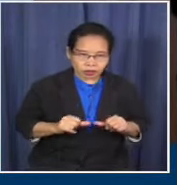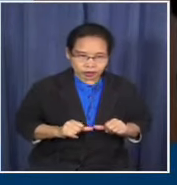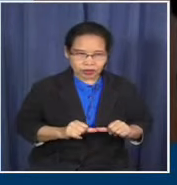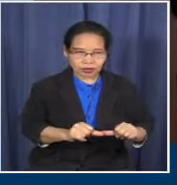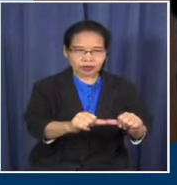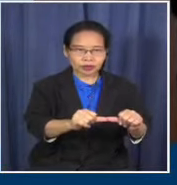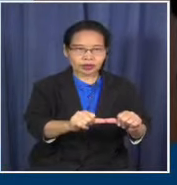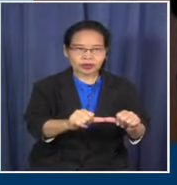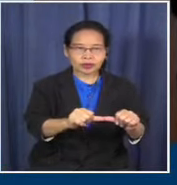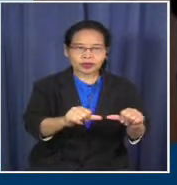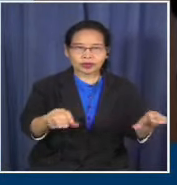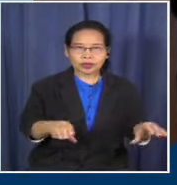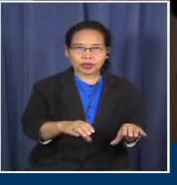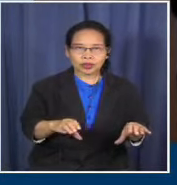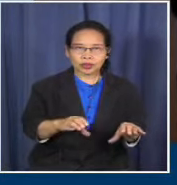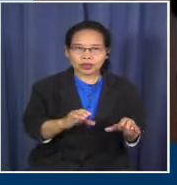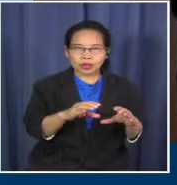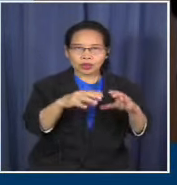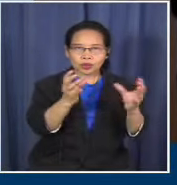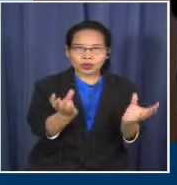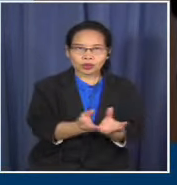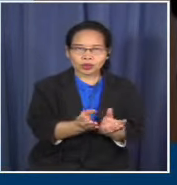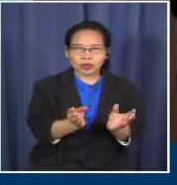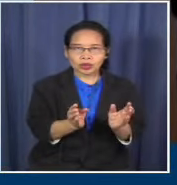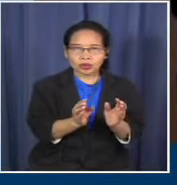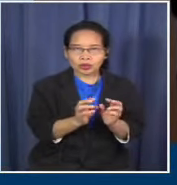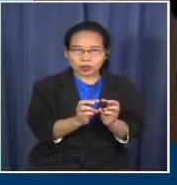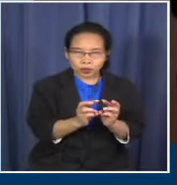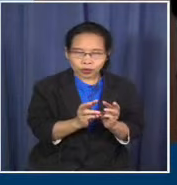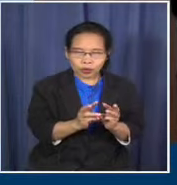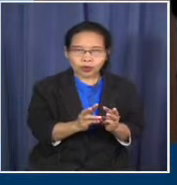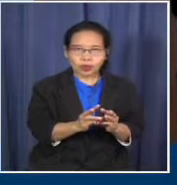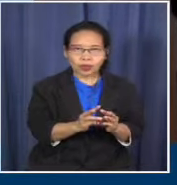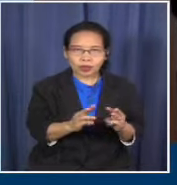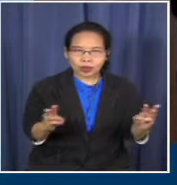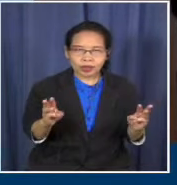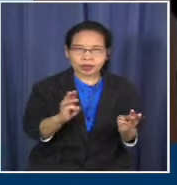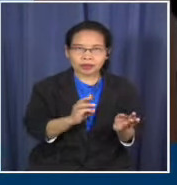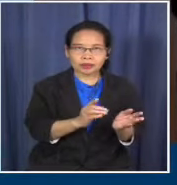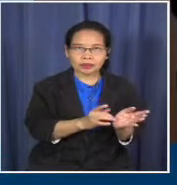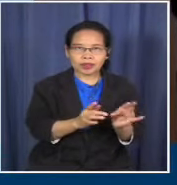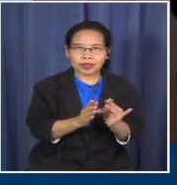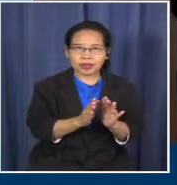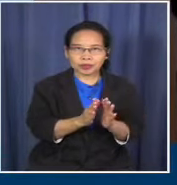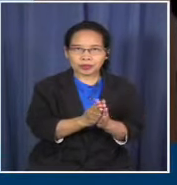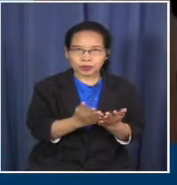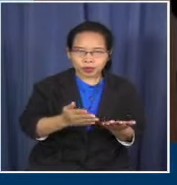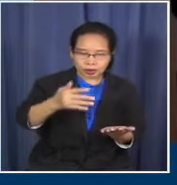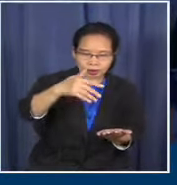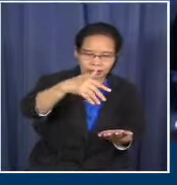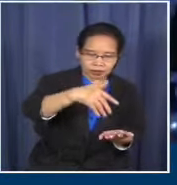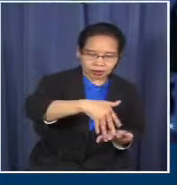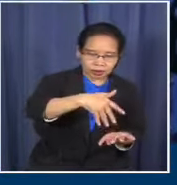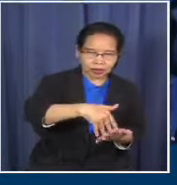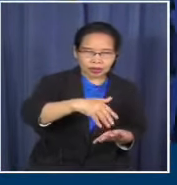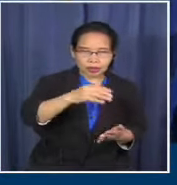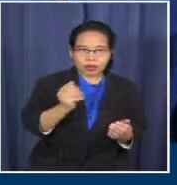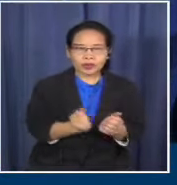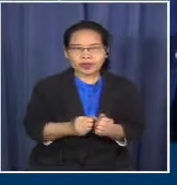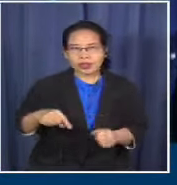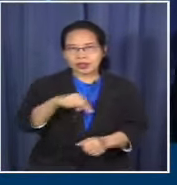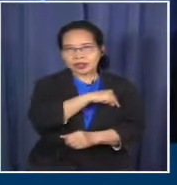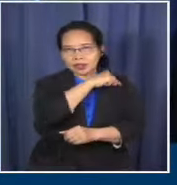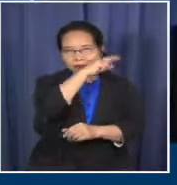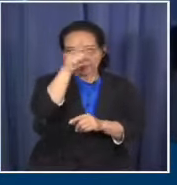evening, we have a good opportunity to continue our worldwide Bible study. With us is